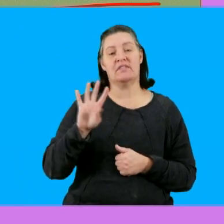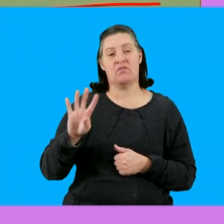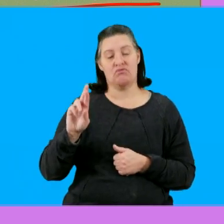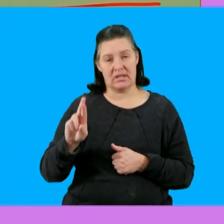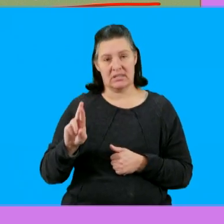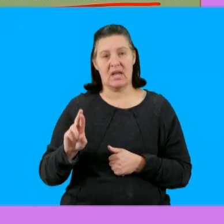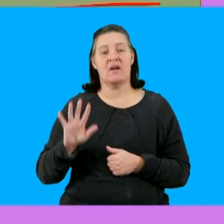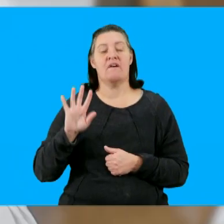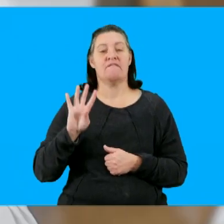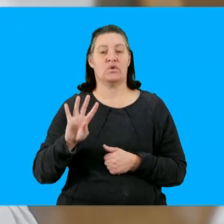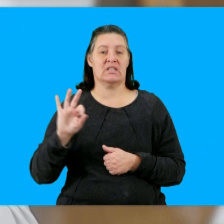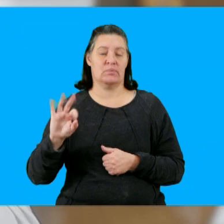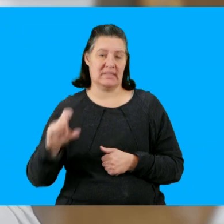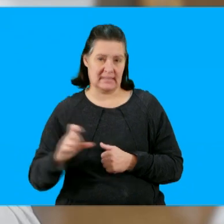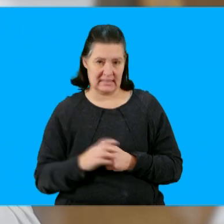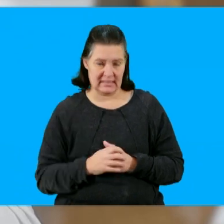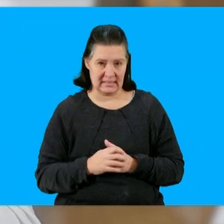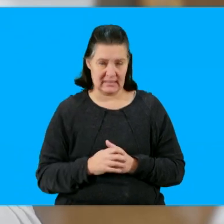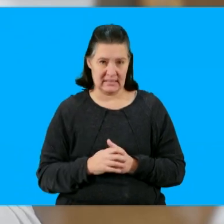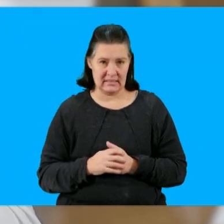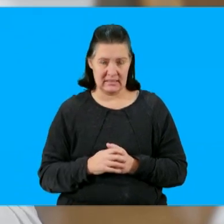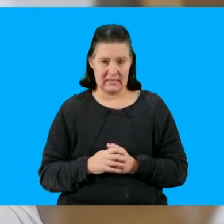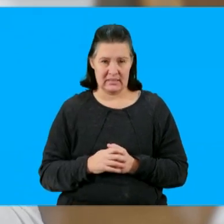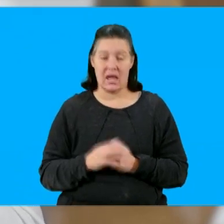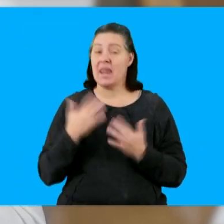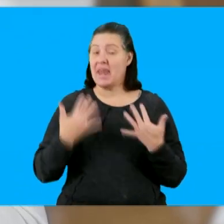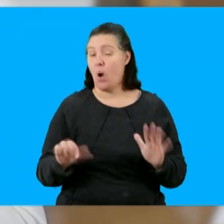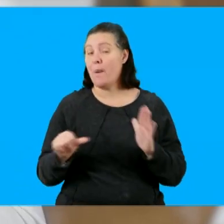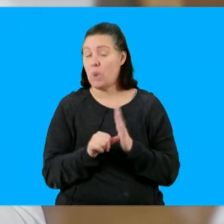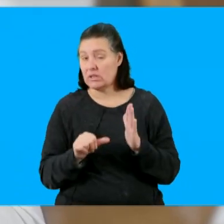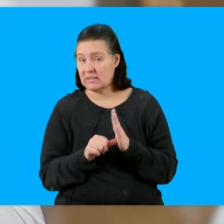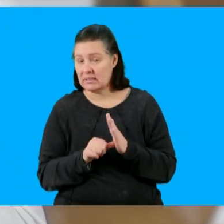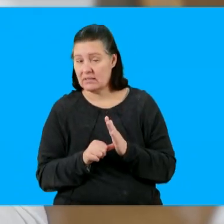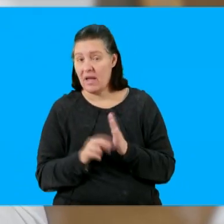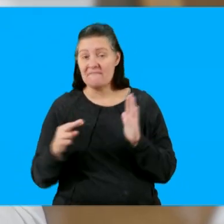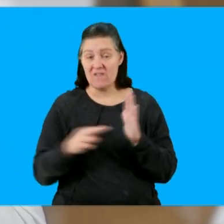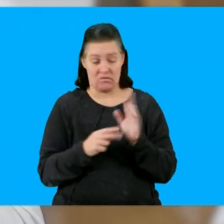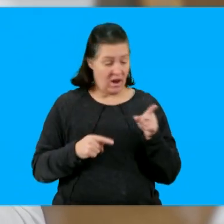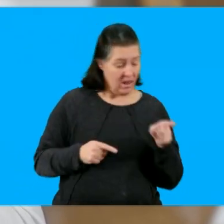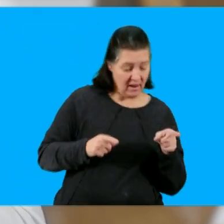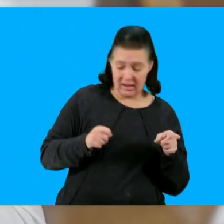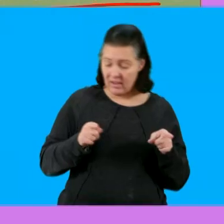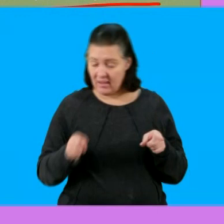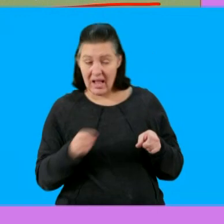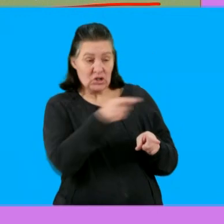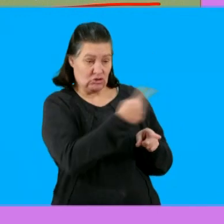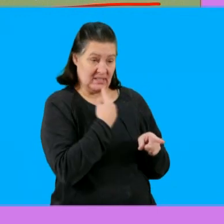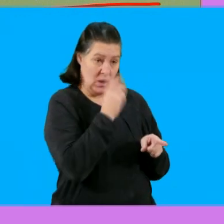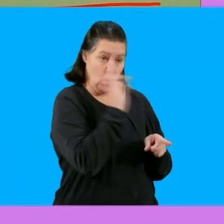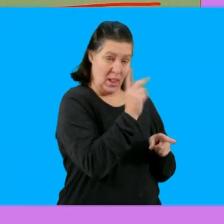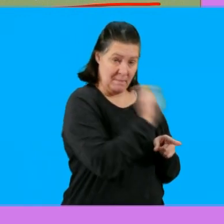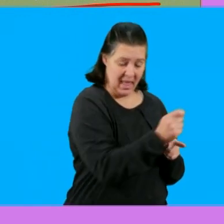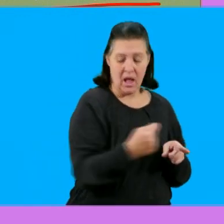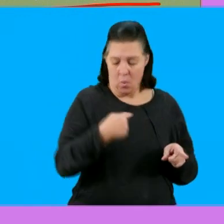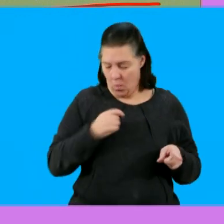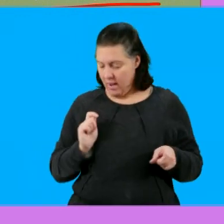rand and 43 cents. So here's the important part. It says verify. We already did all our